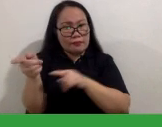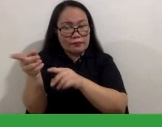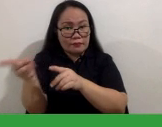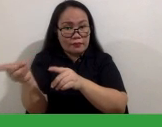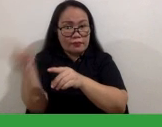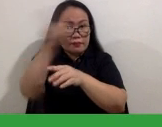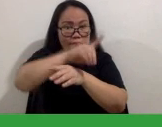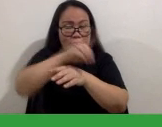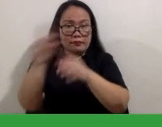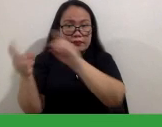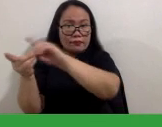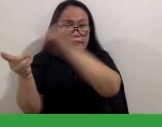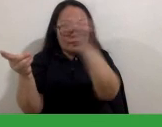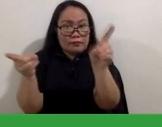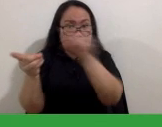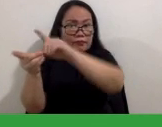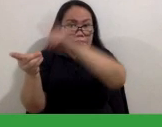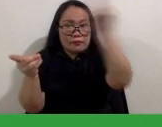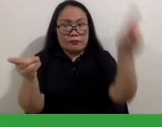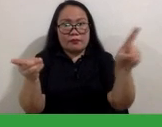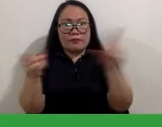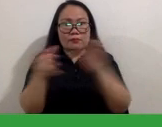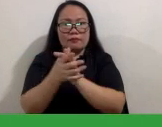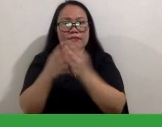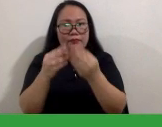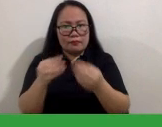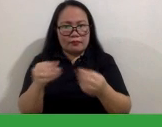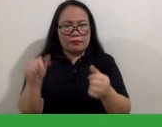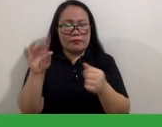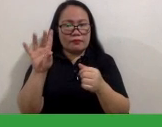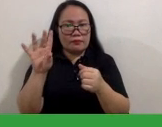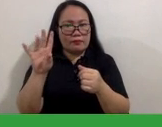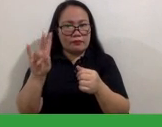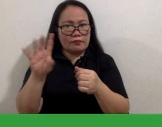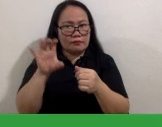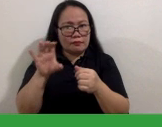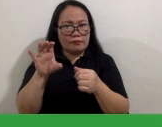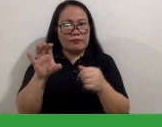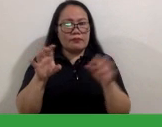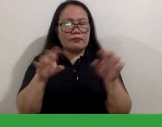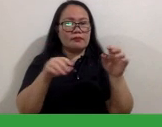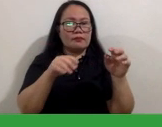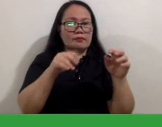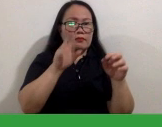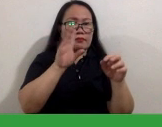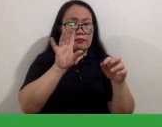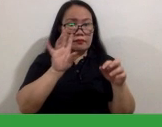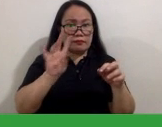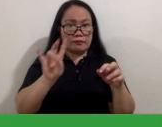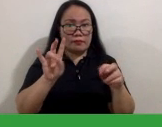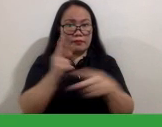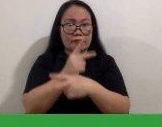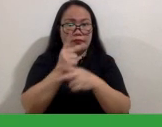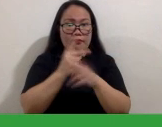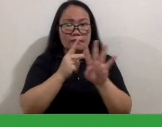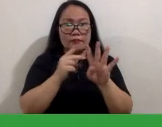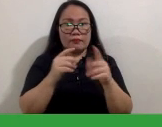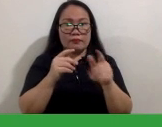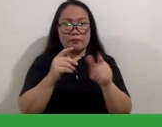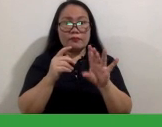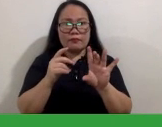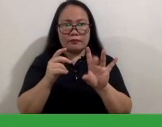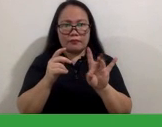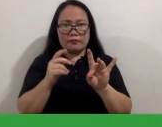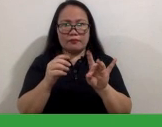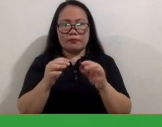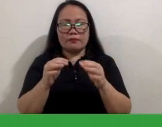100 and 7 times 4. Okay, so let us solve. 7 times 100, that is 700. And 7 times 4, that is 28. So we